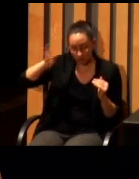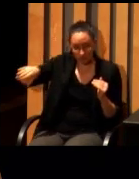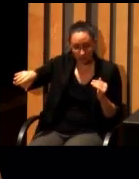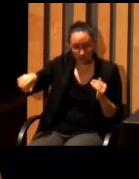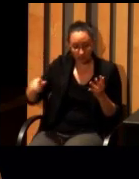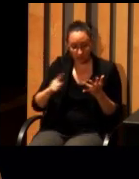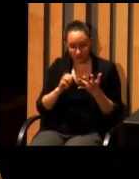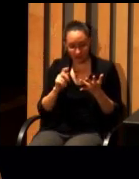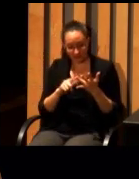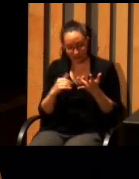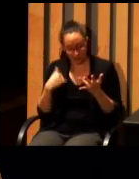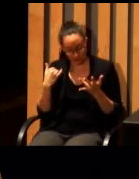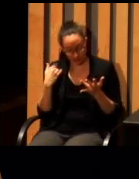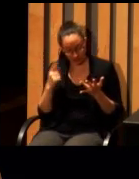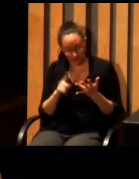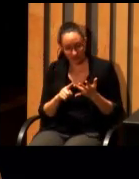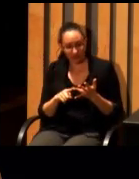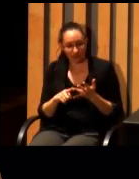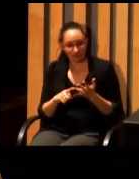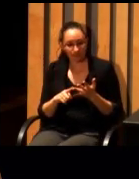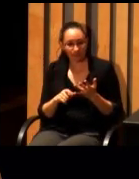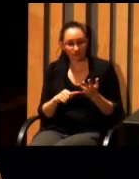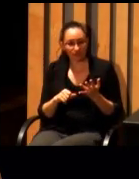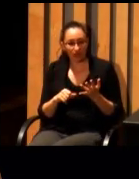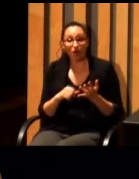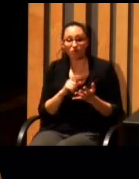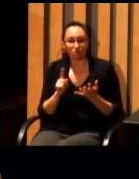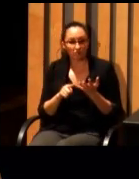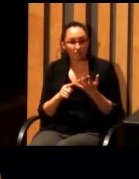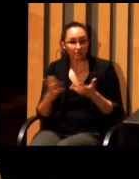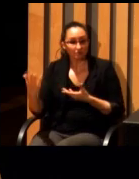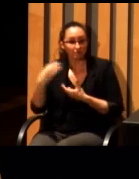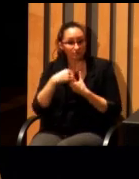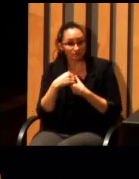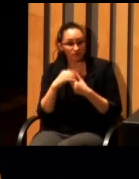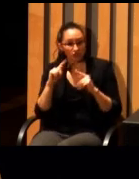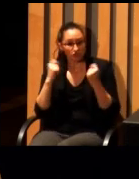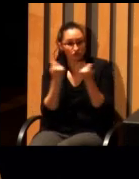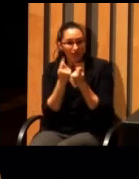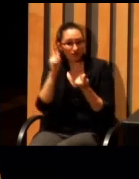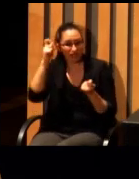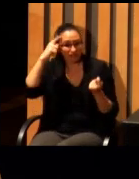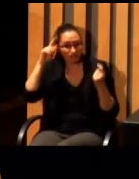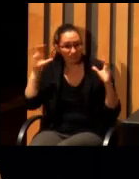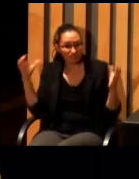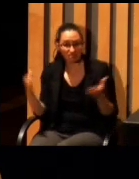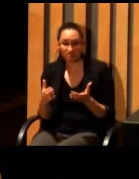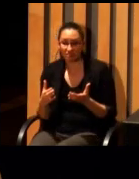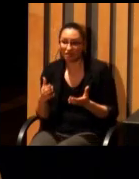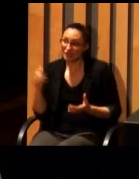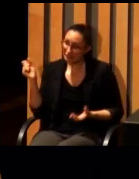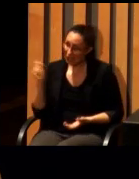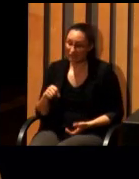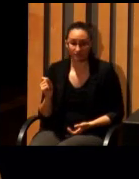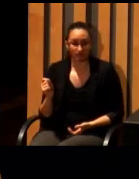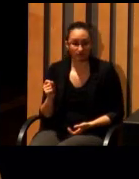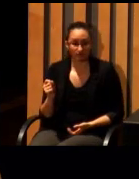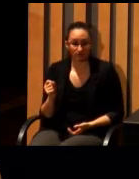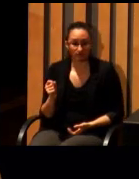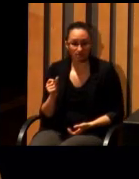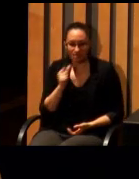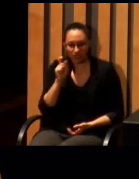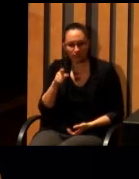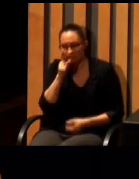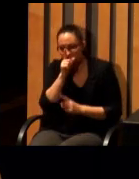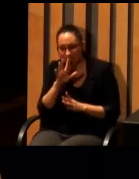Ebony, back to the youth. And mobilizing tribal governments, right? Yes, this is exactly right. Tribal governments don't need to be silent